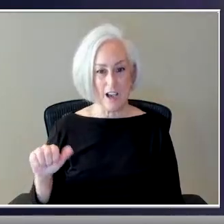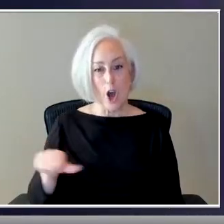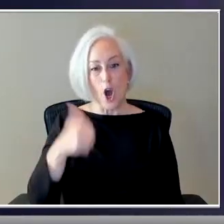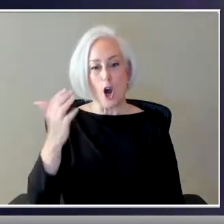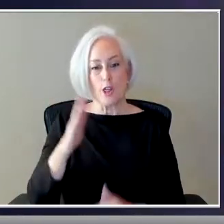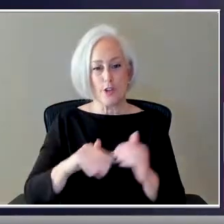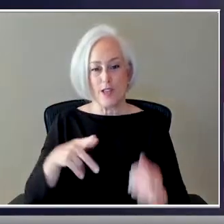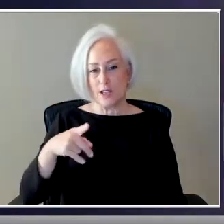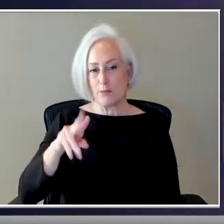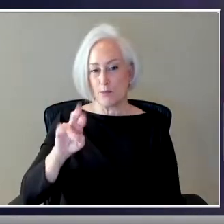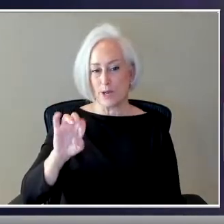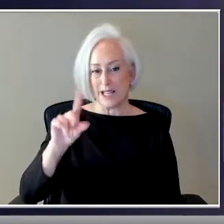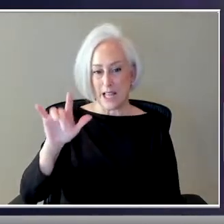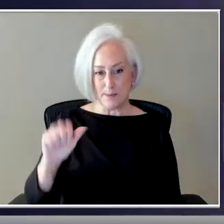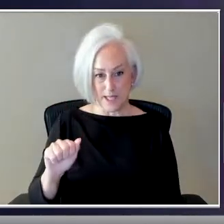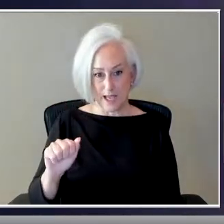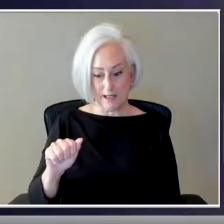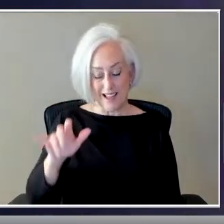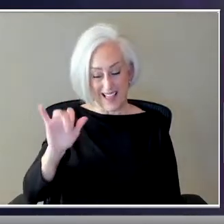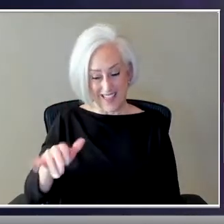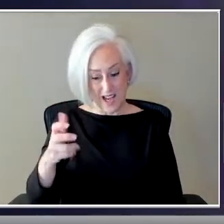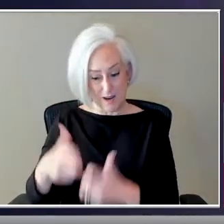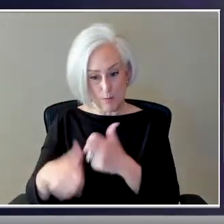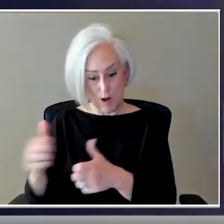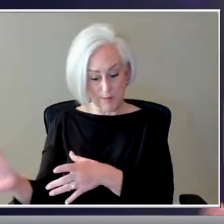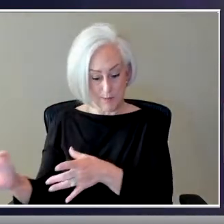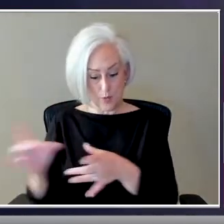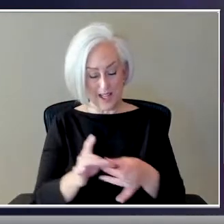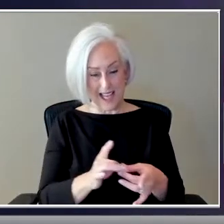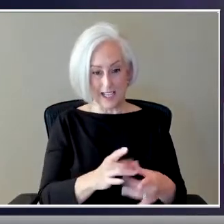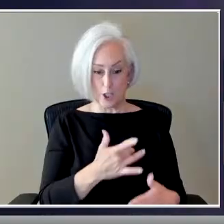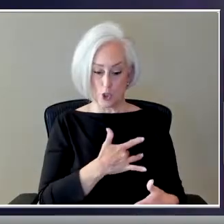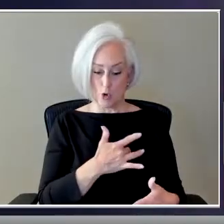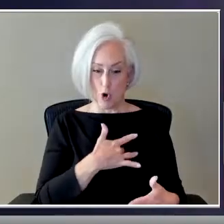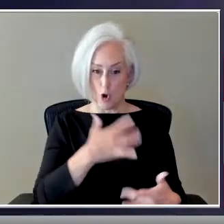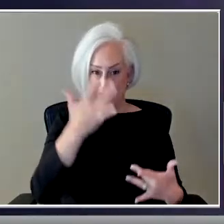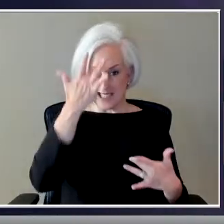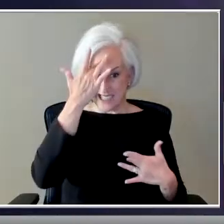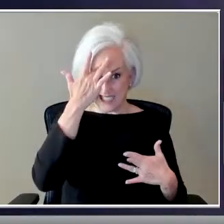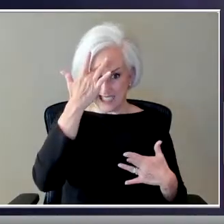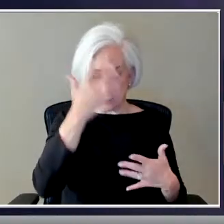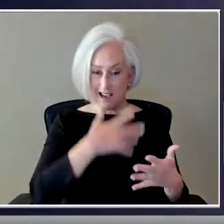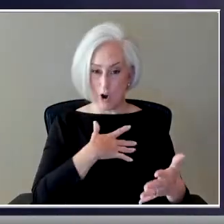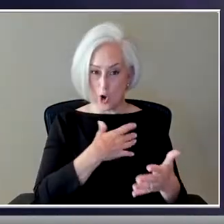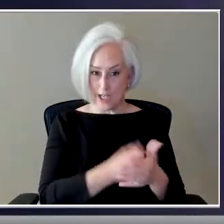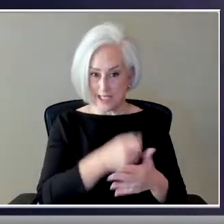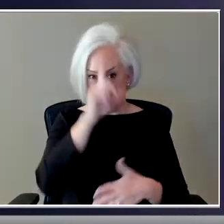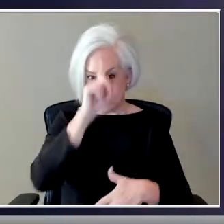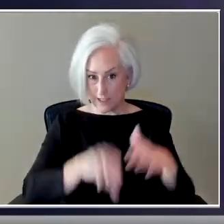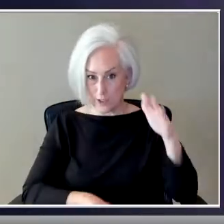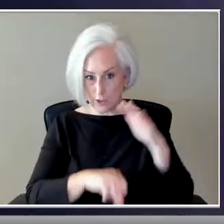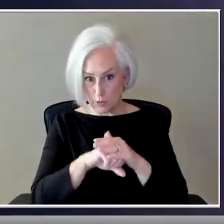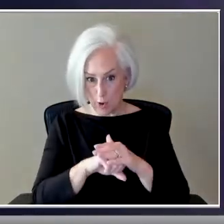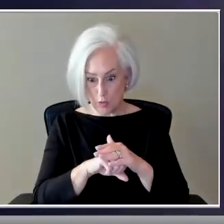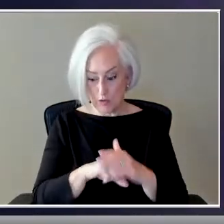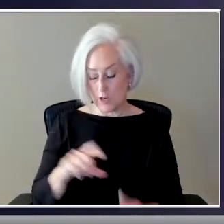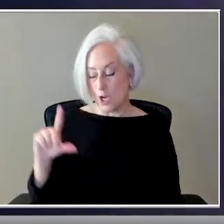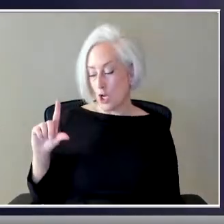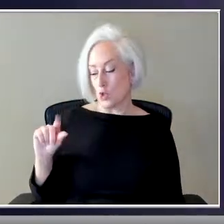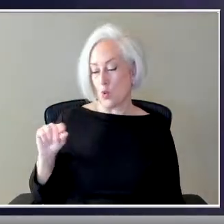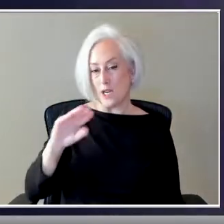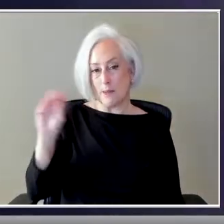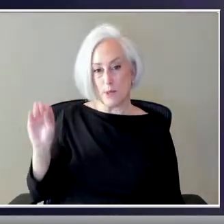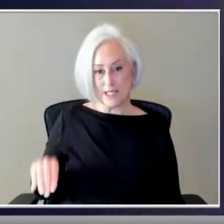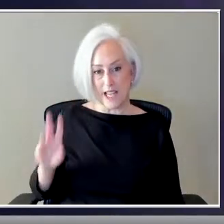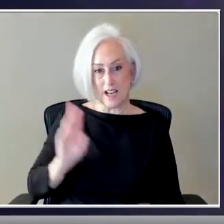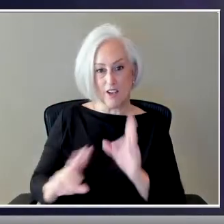with cardiovascular disease, heart attack, stroke, peripheral arterial disease. 20% of the world's population have it, and once you're born with it, it really